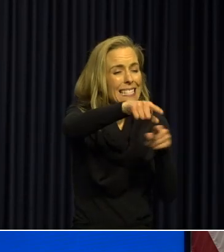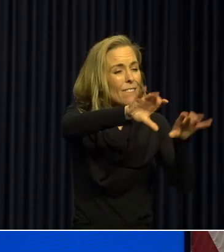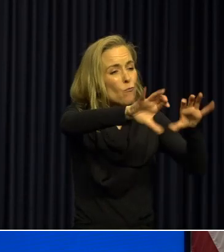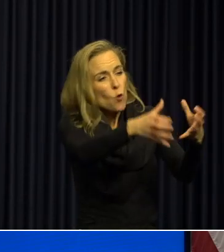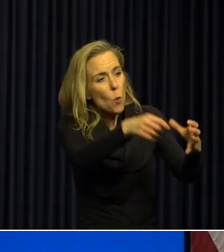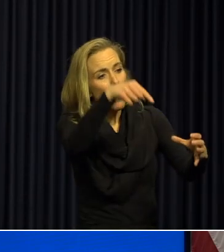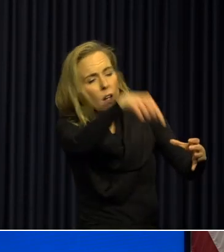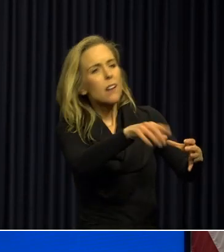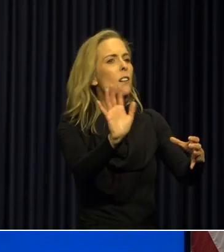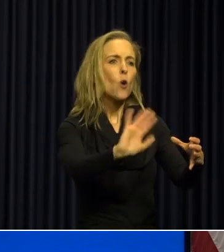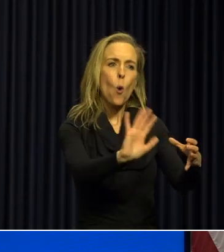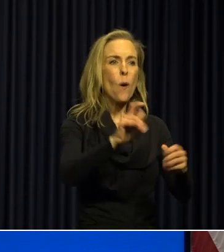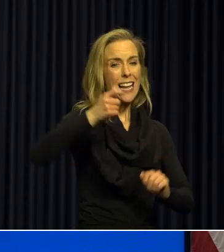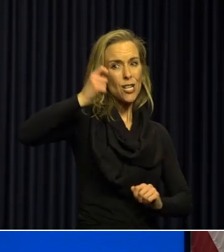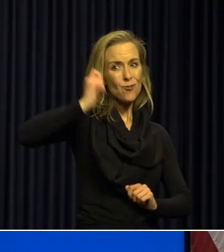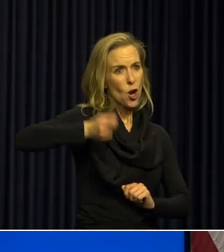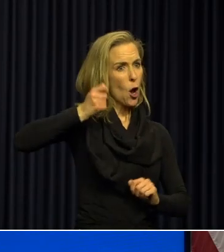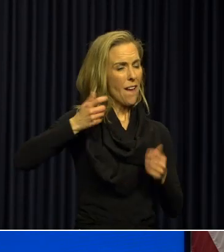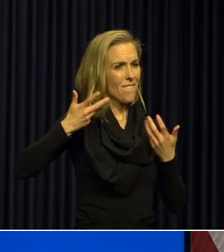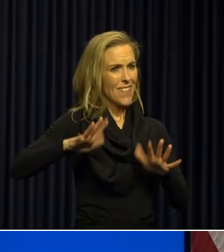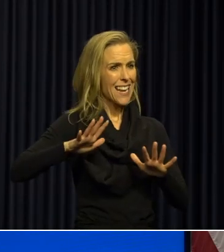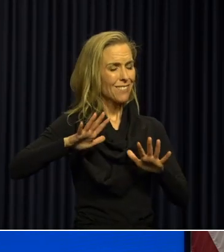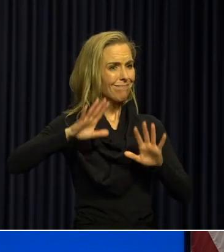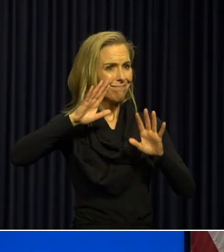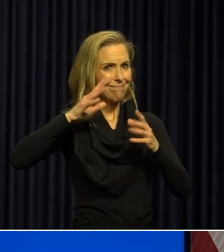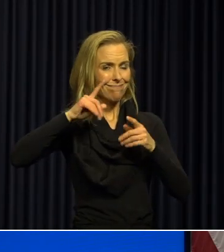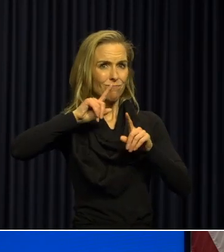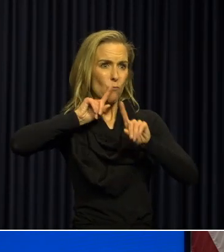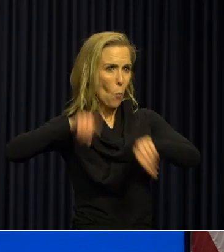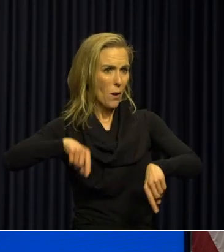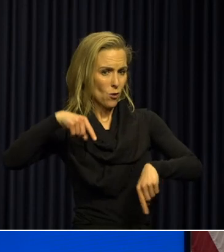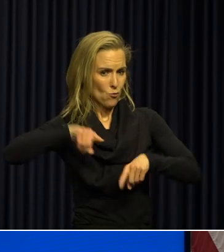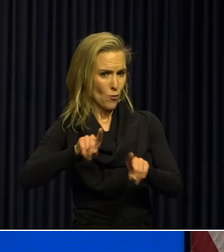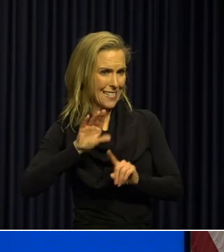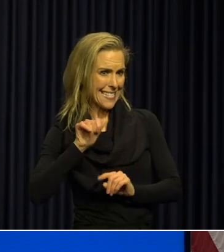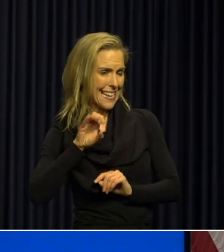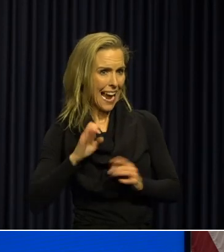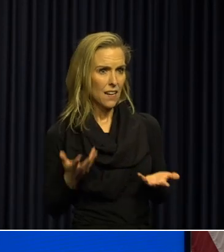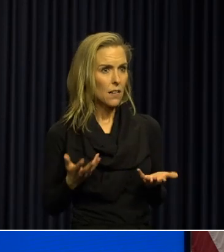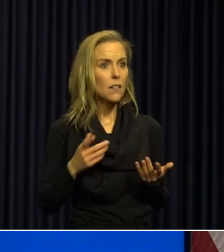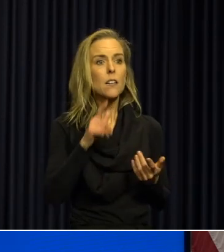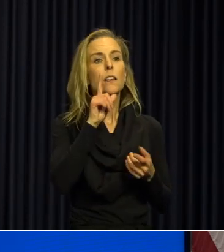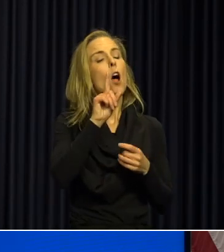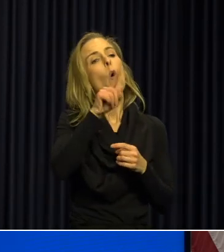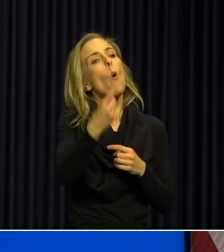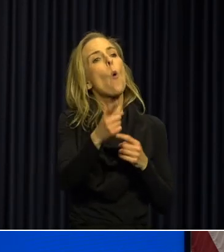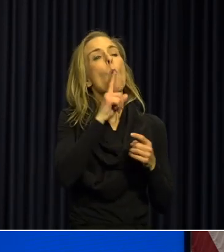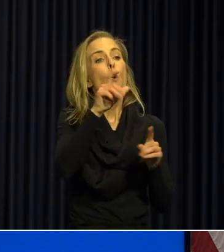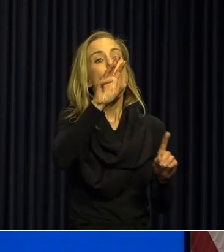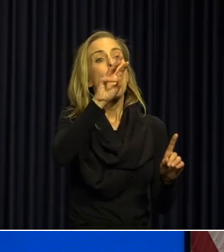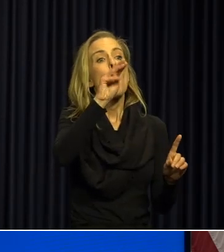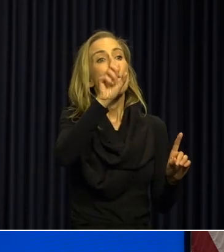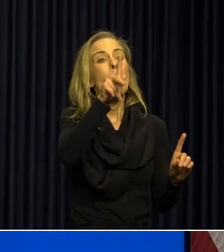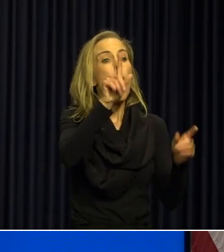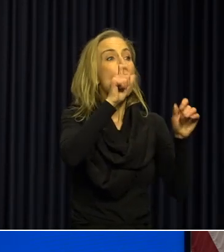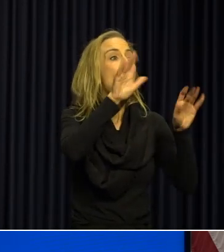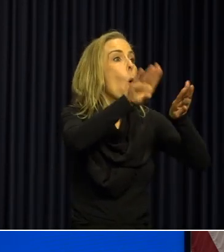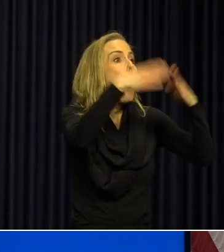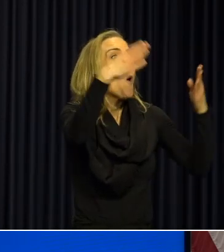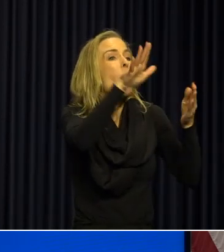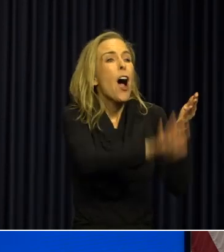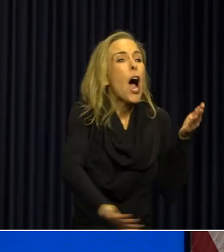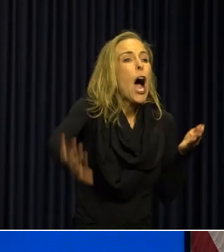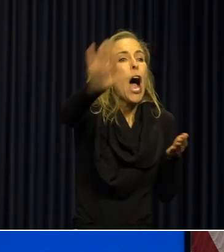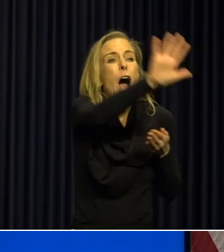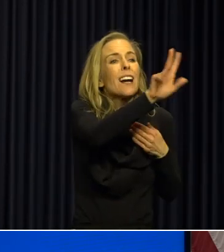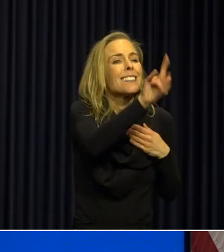judge recently ruled that in one of our cases. And to my knowledge, there isn't a single mosque open across Kentucky. Those are